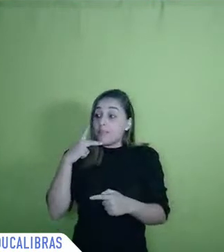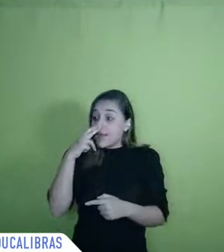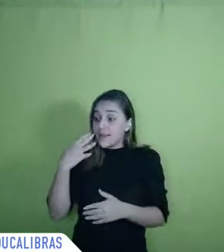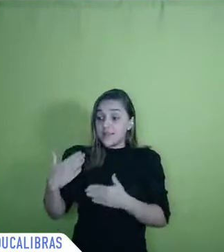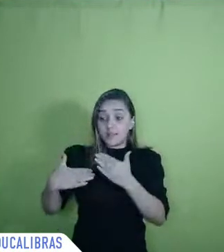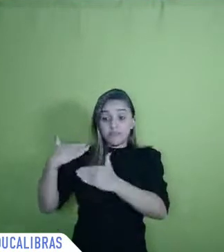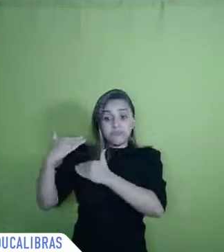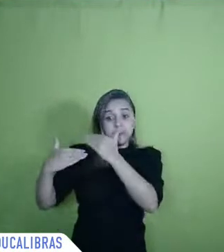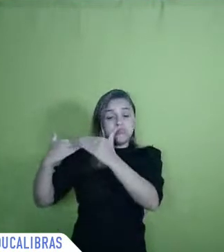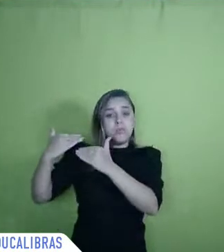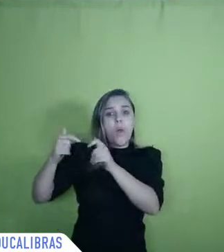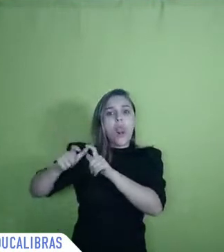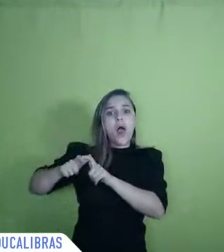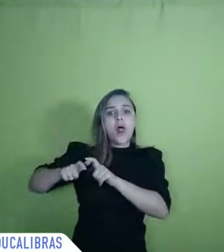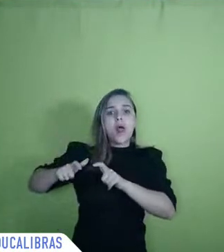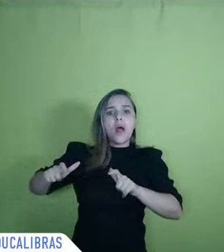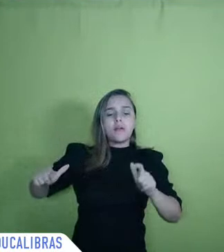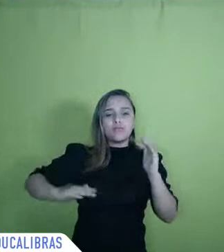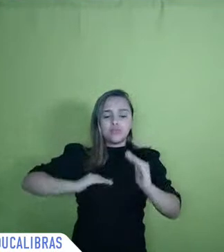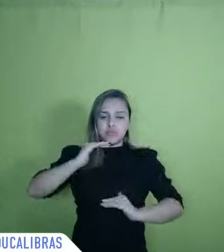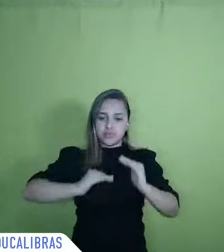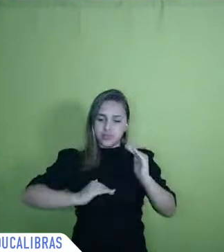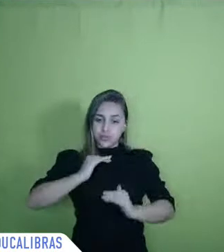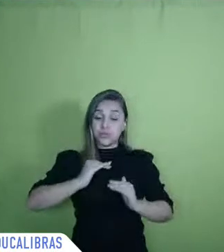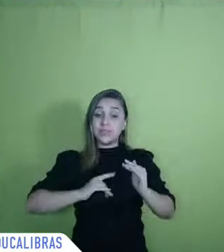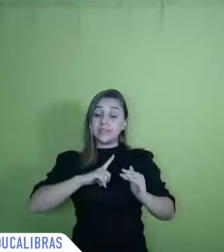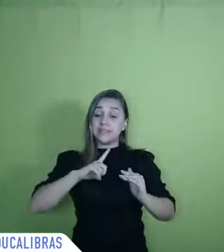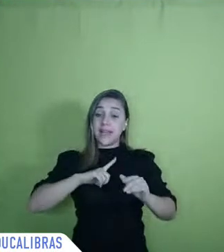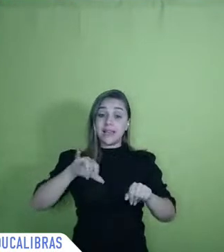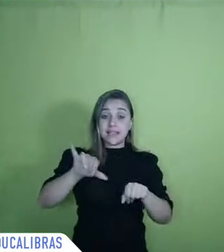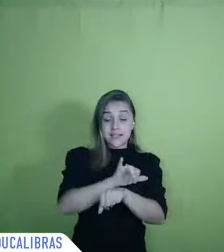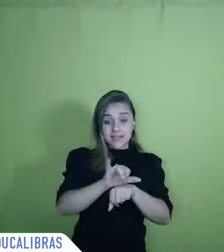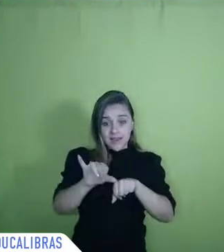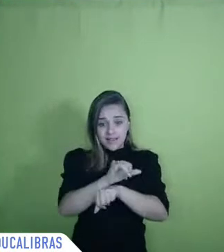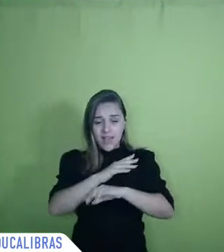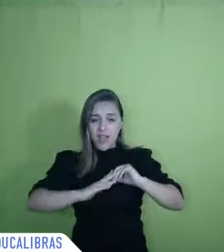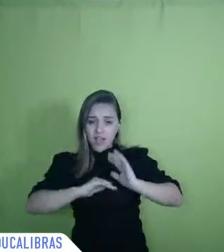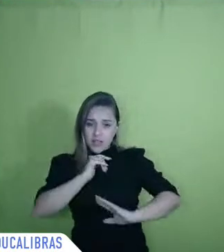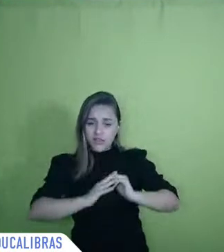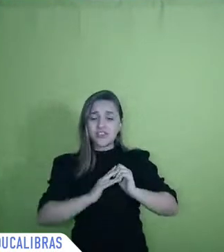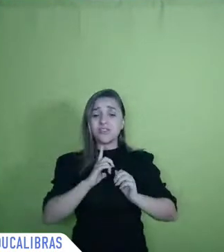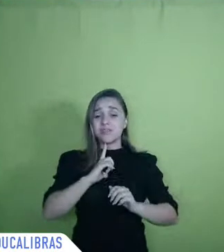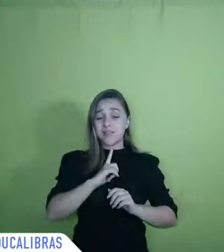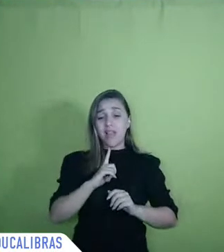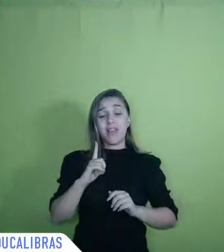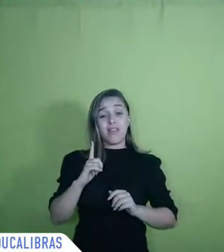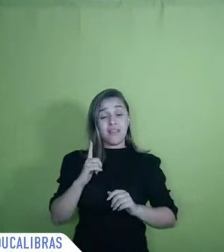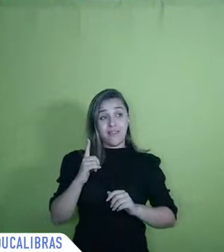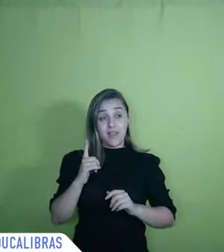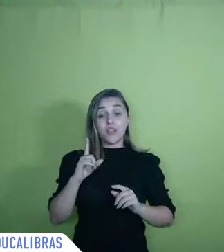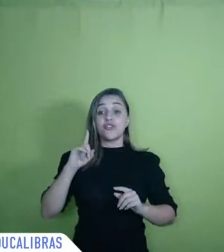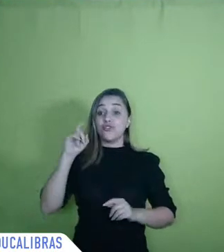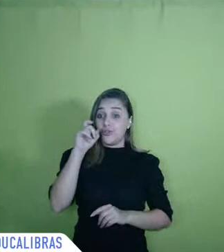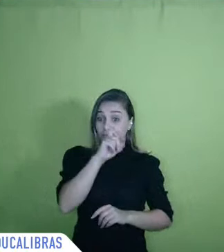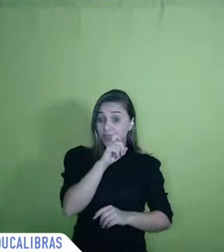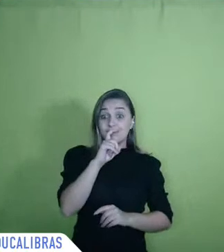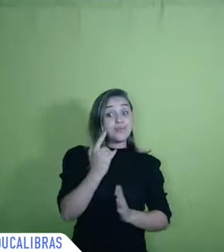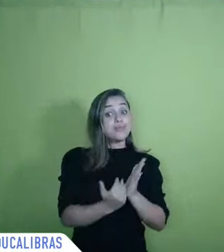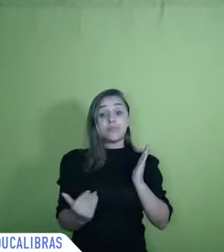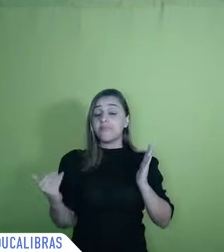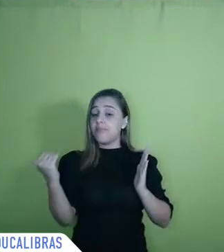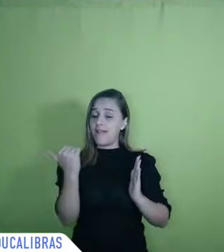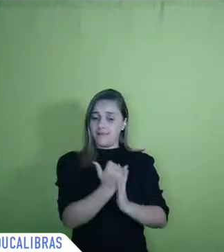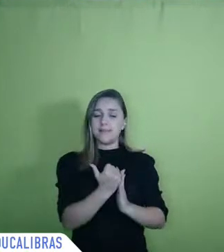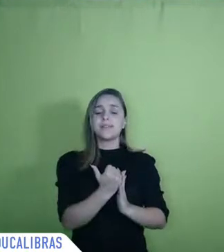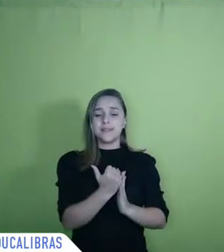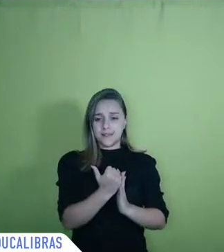our goal. So we see the inequality increase, and it's